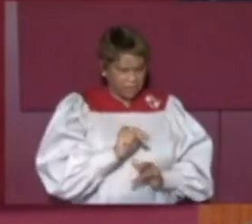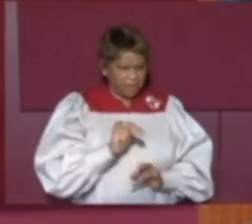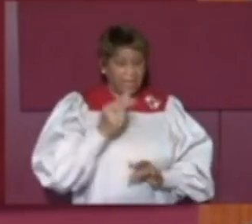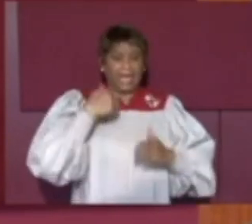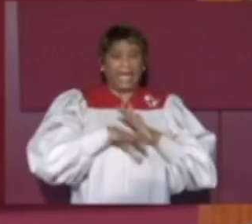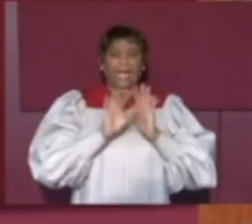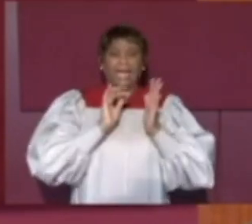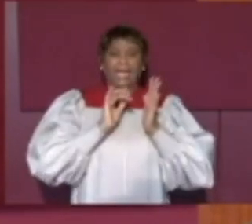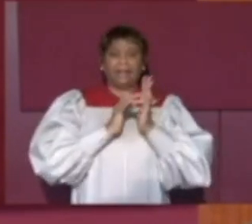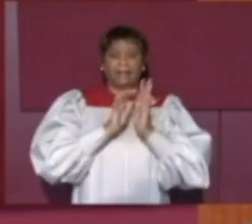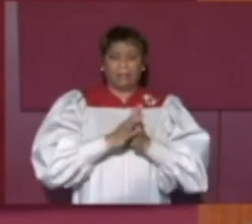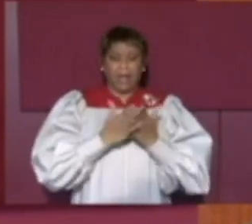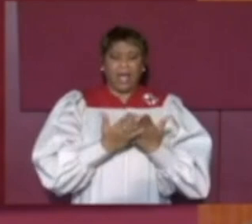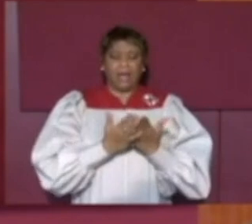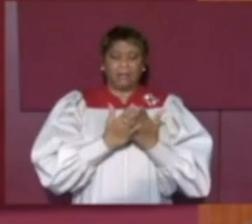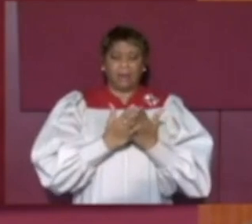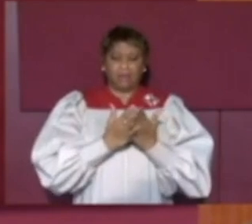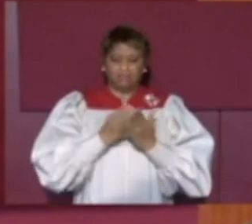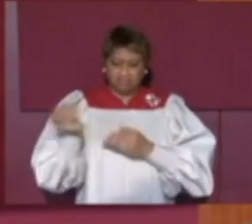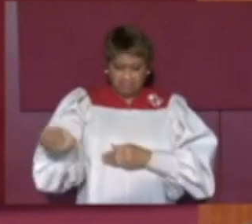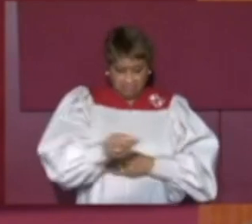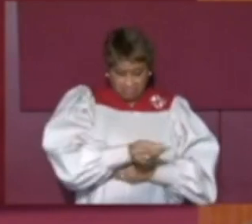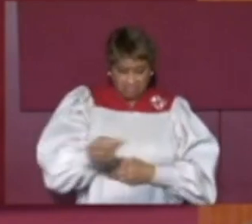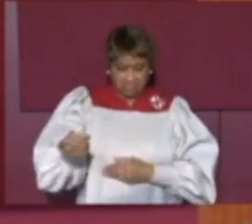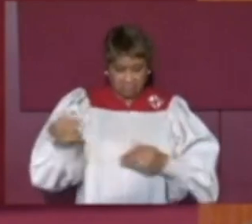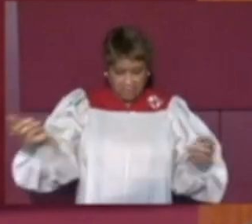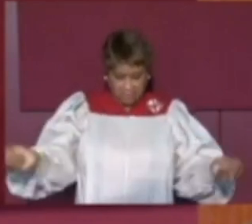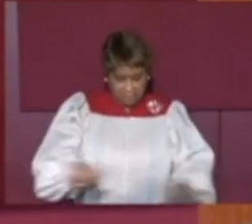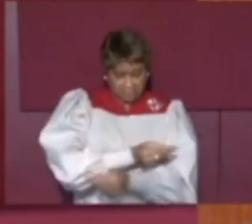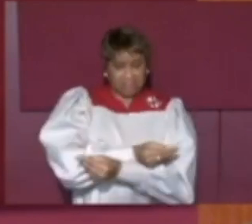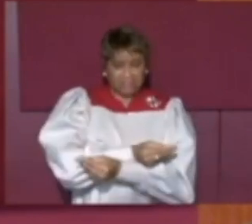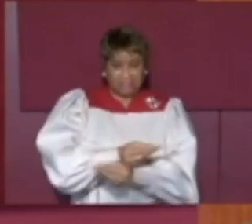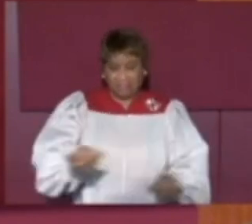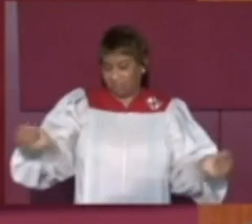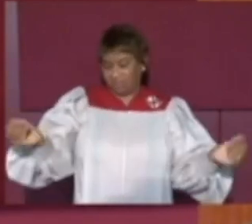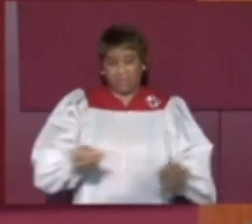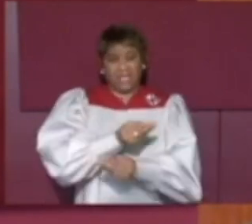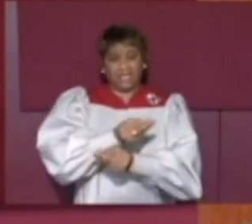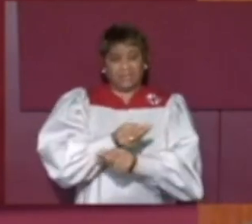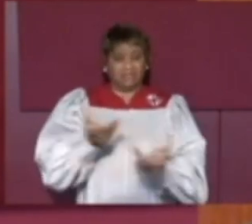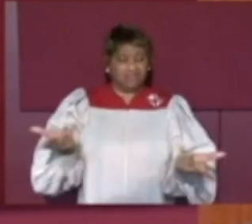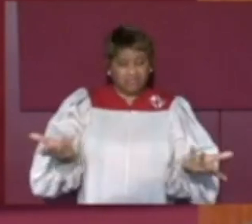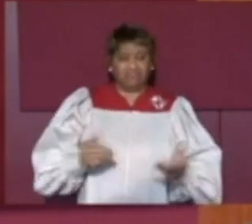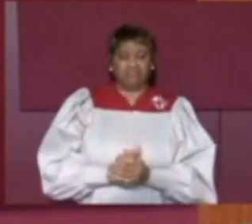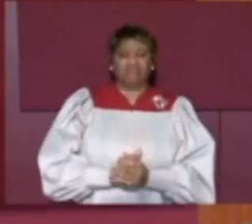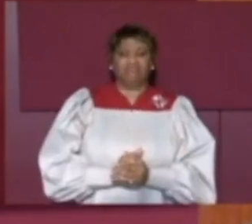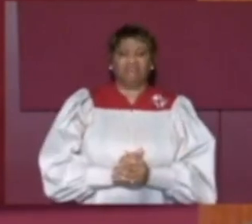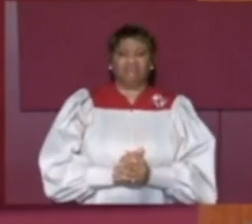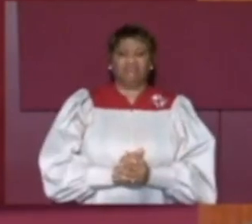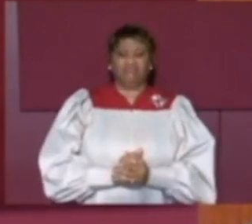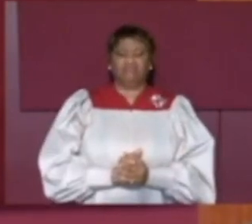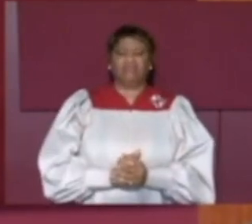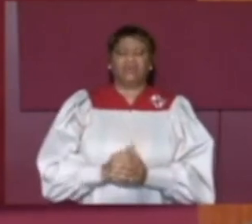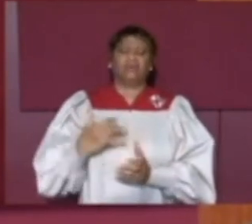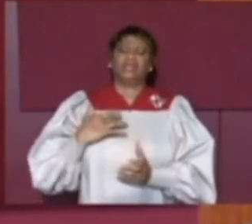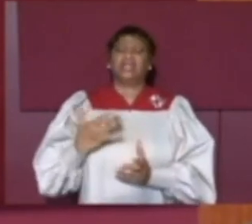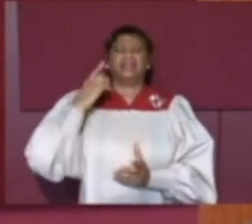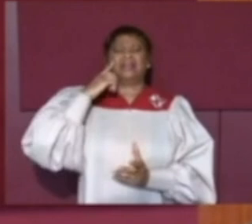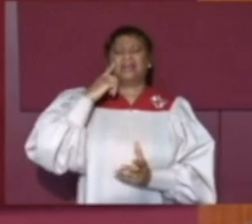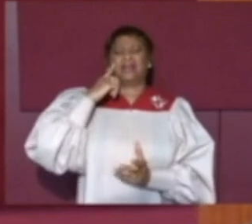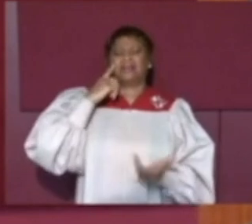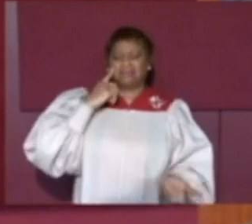it translates to our modern English word compassion. They are really synonymous. We tend to think